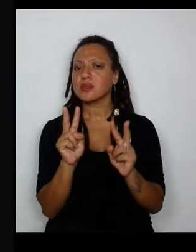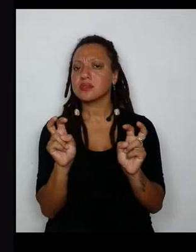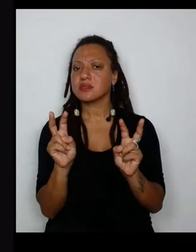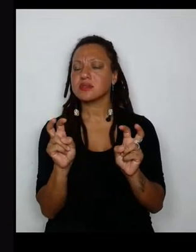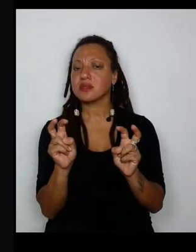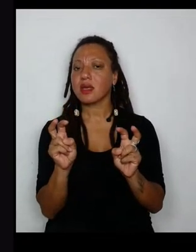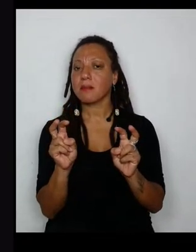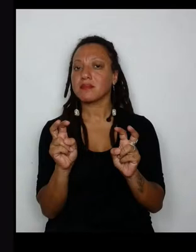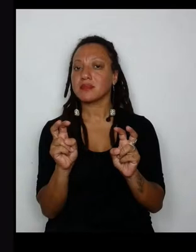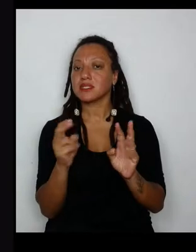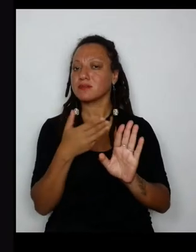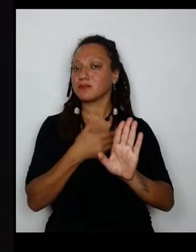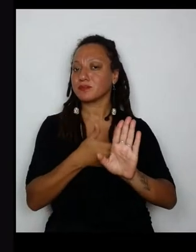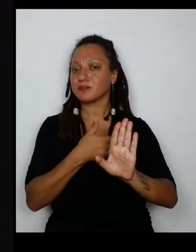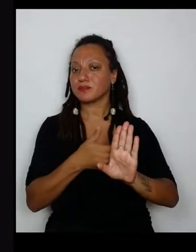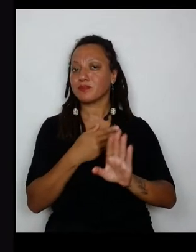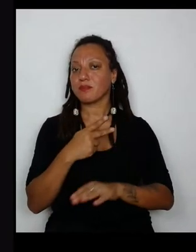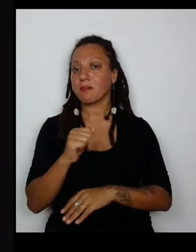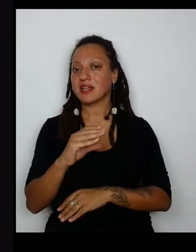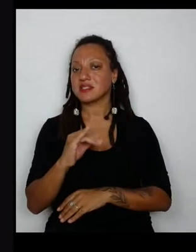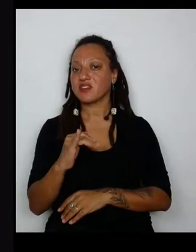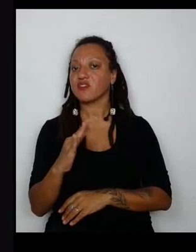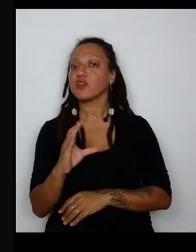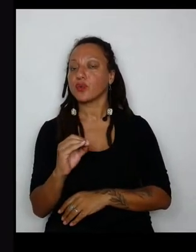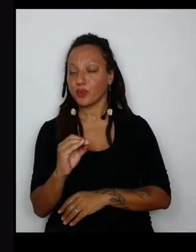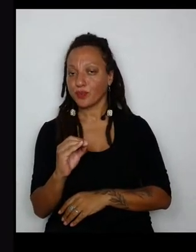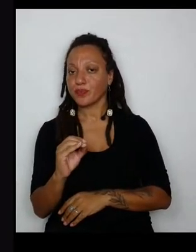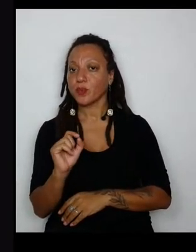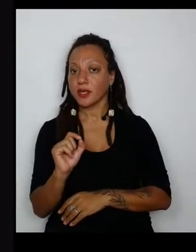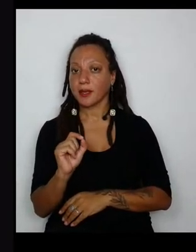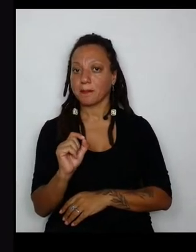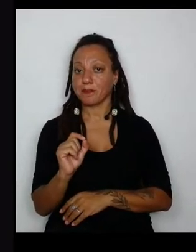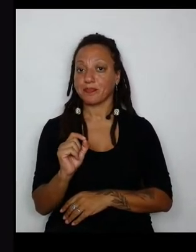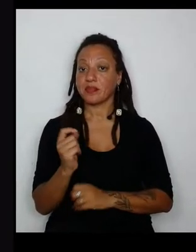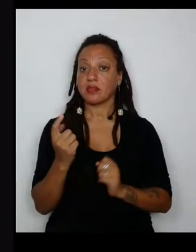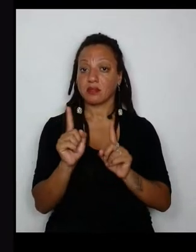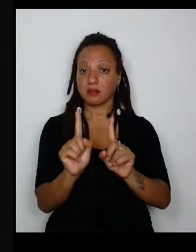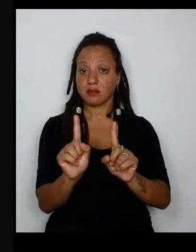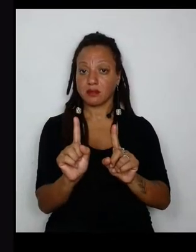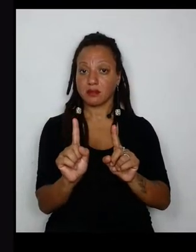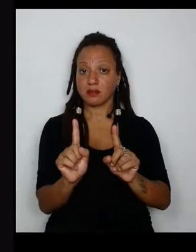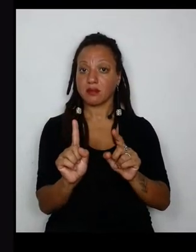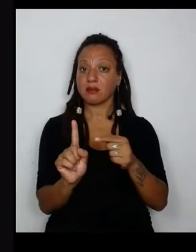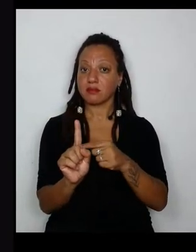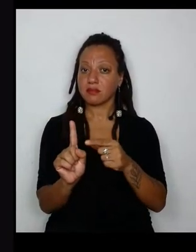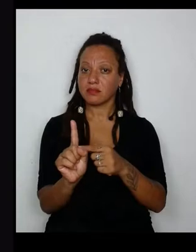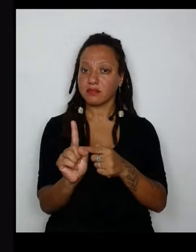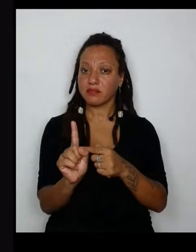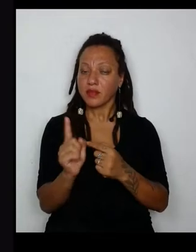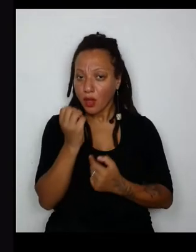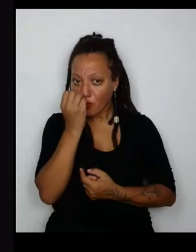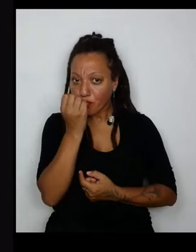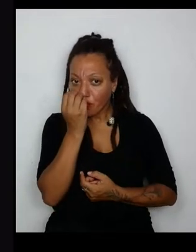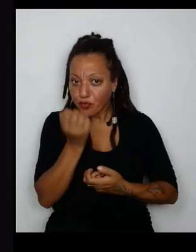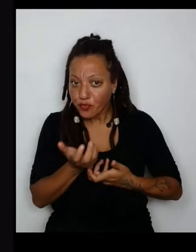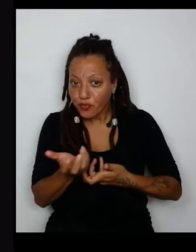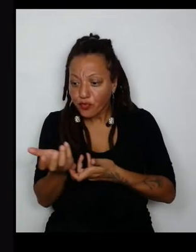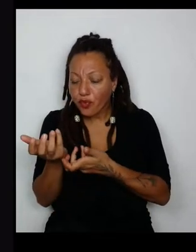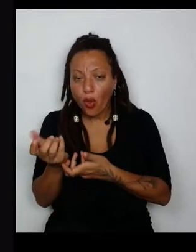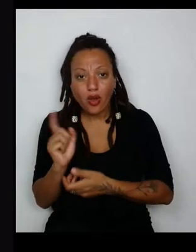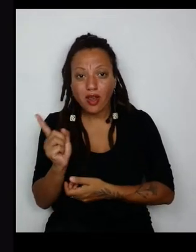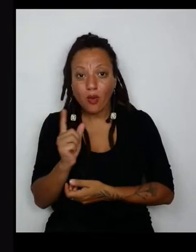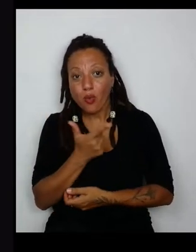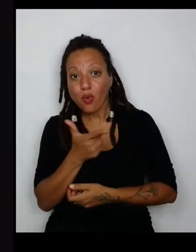on the right is holding not a flower but a french banknote suggesting the complicity of many tahitians who